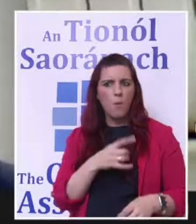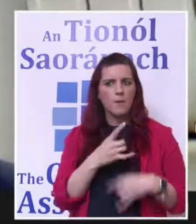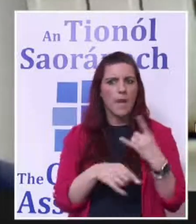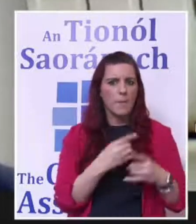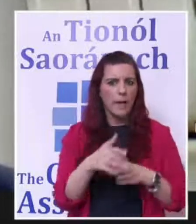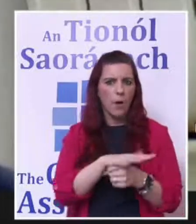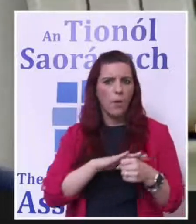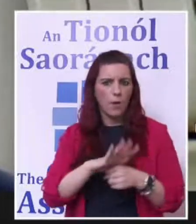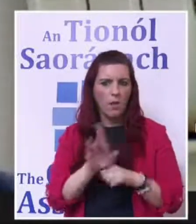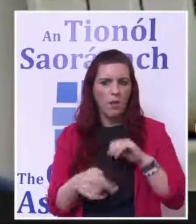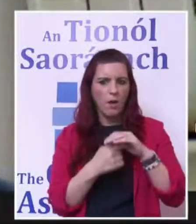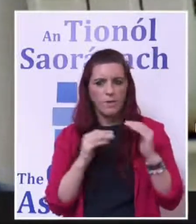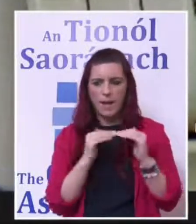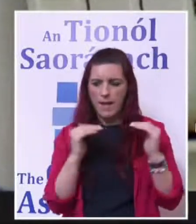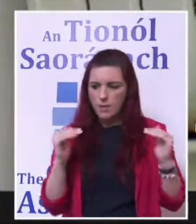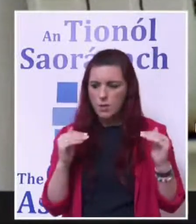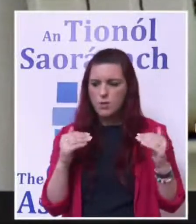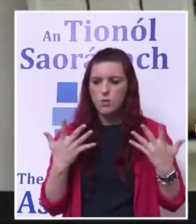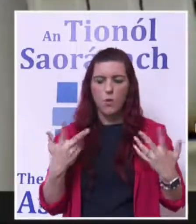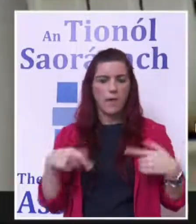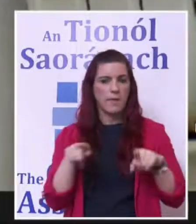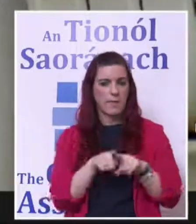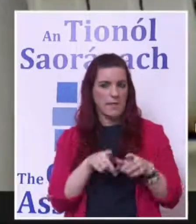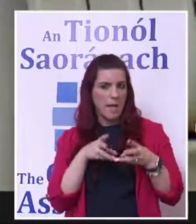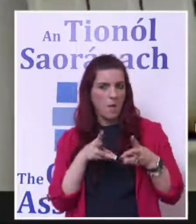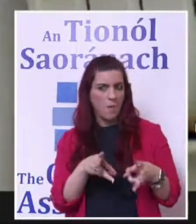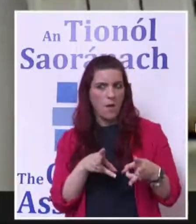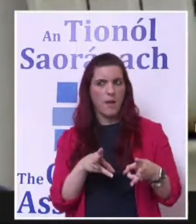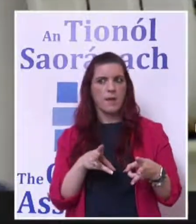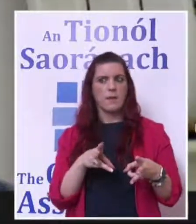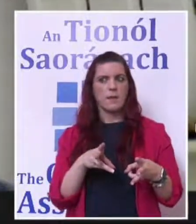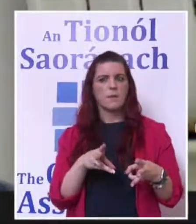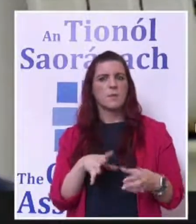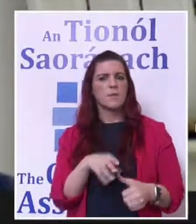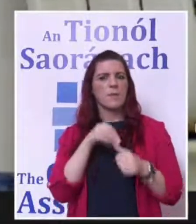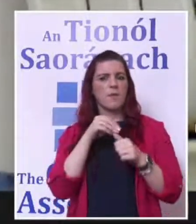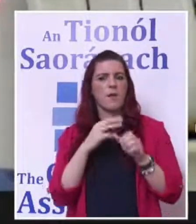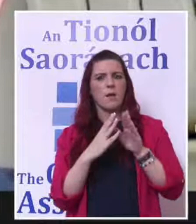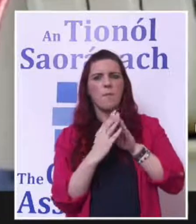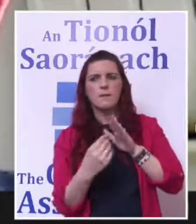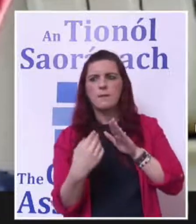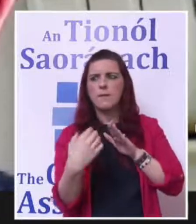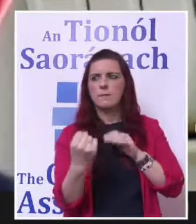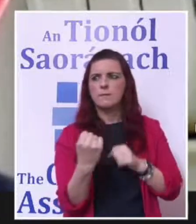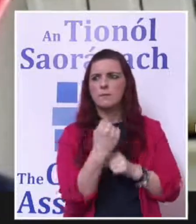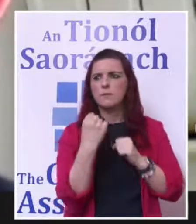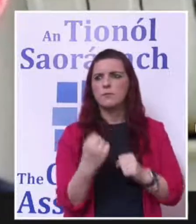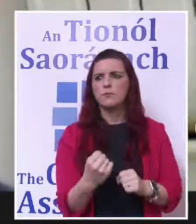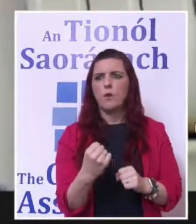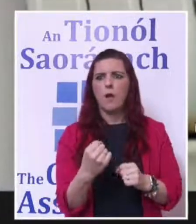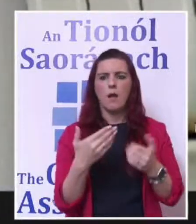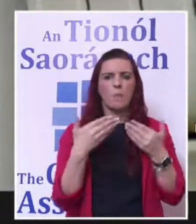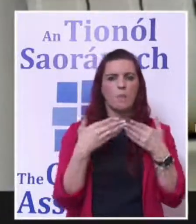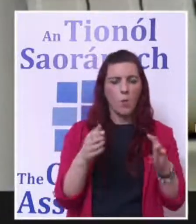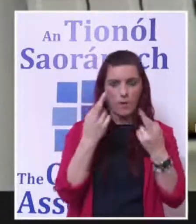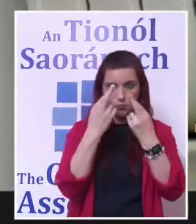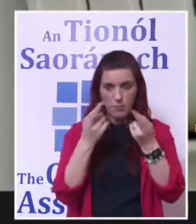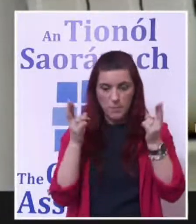level. So in the same way that successful models have very strong public